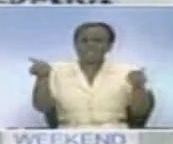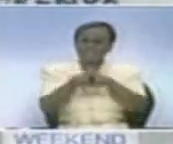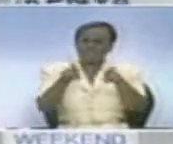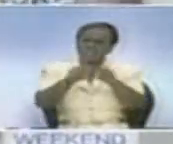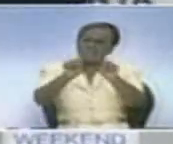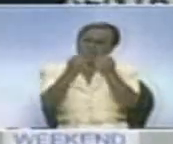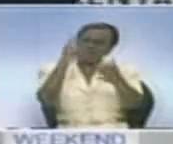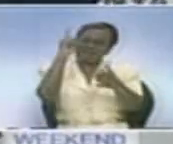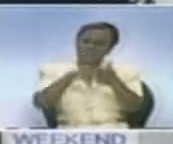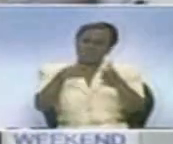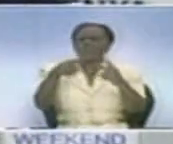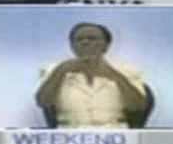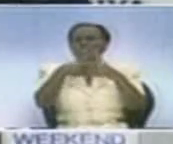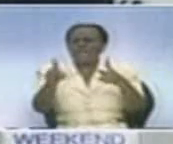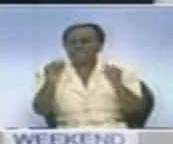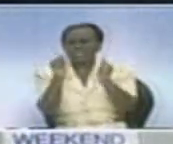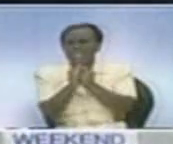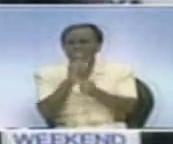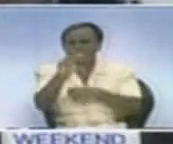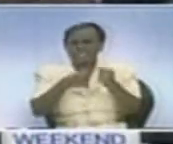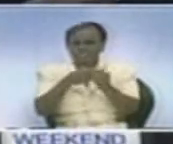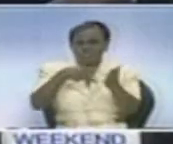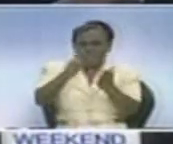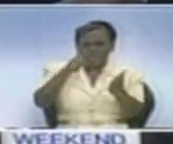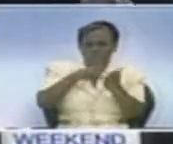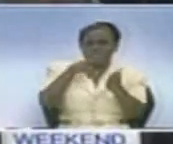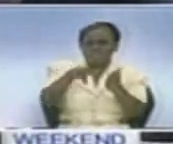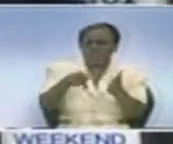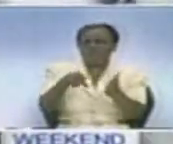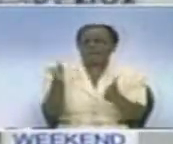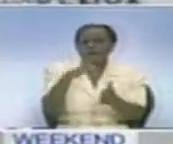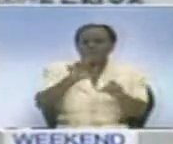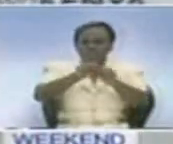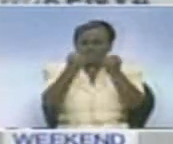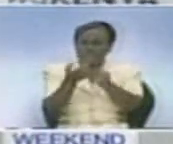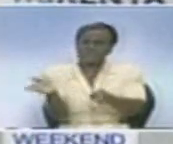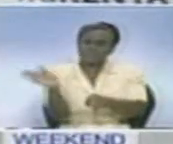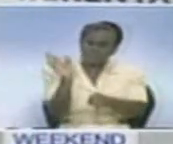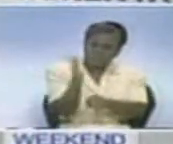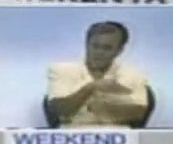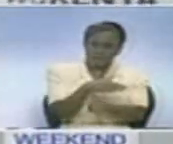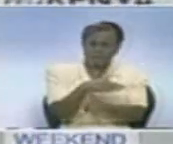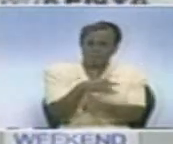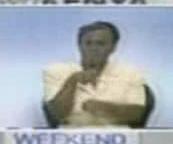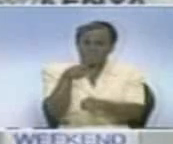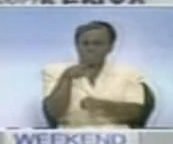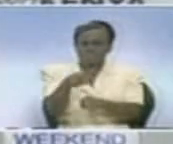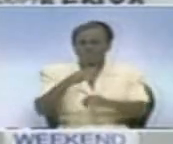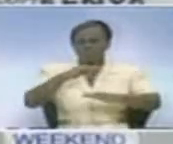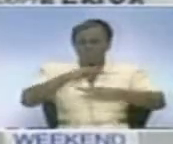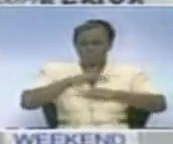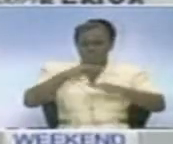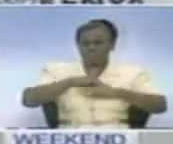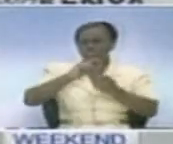happen is, okay, you served your 10 years, you have paid your debt to society, and now when we look at you, you are sufficiently